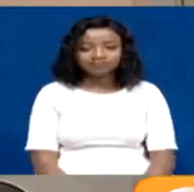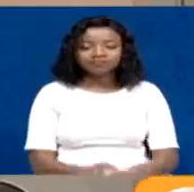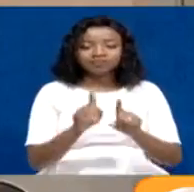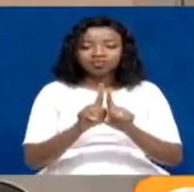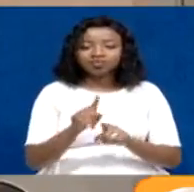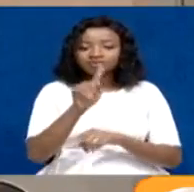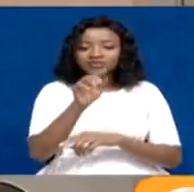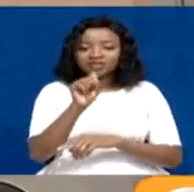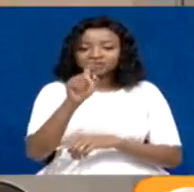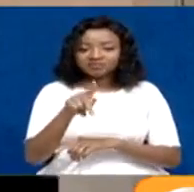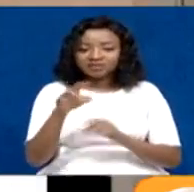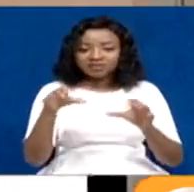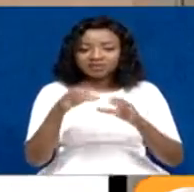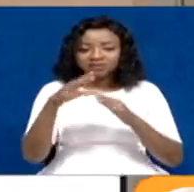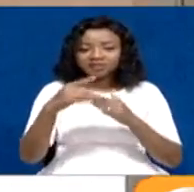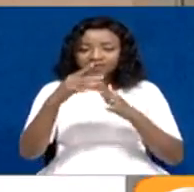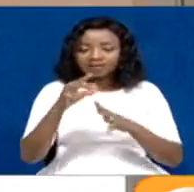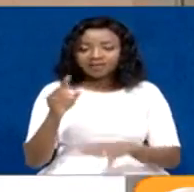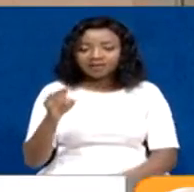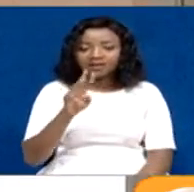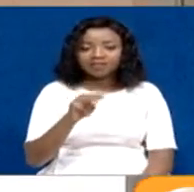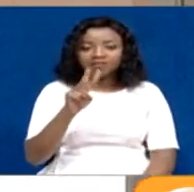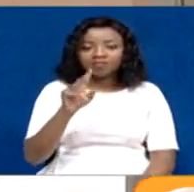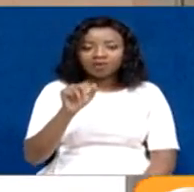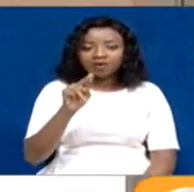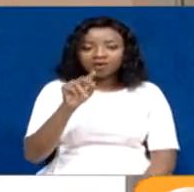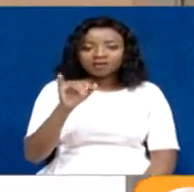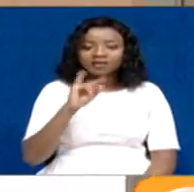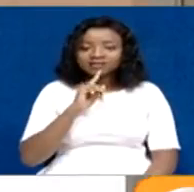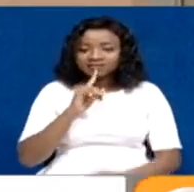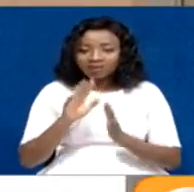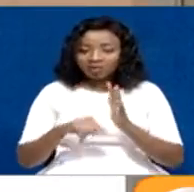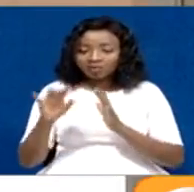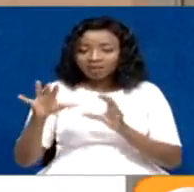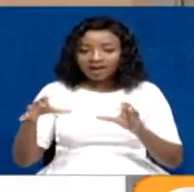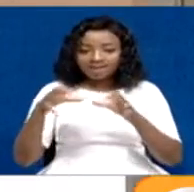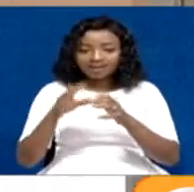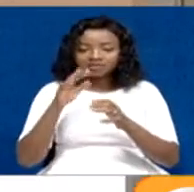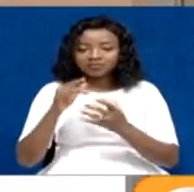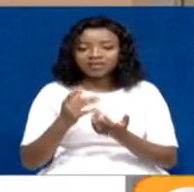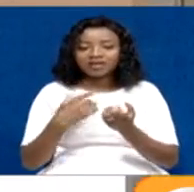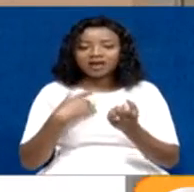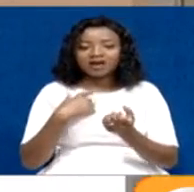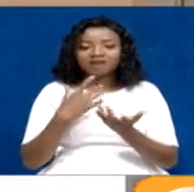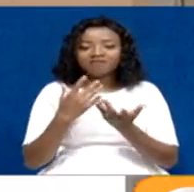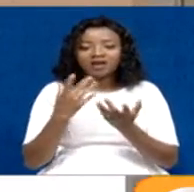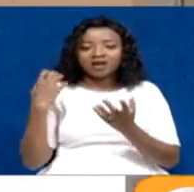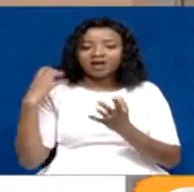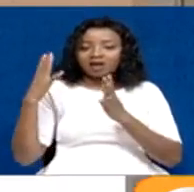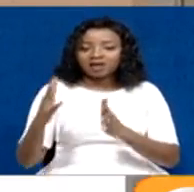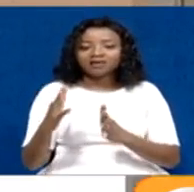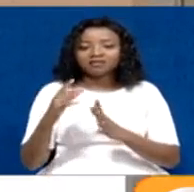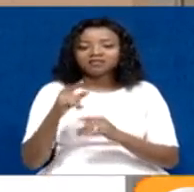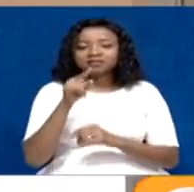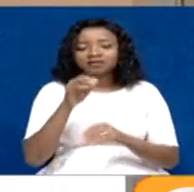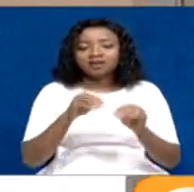TSP party leader Mwangi Kiunjuri says his party will field a presidential candidate in the August 9th presidential election, as